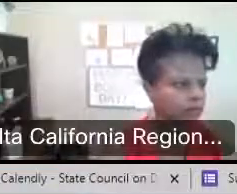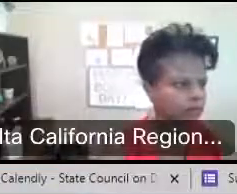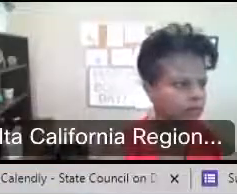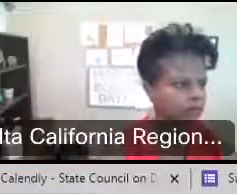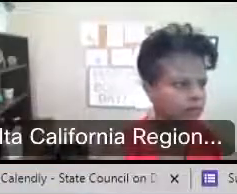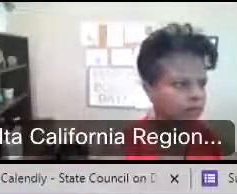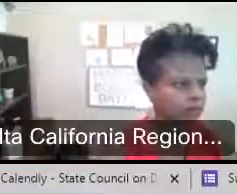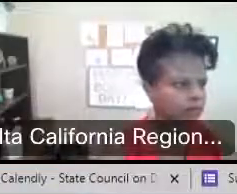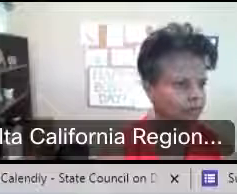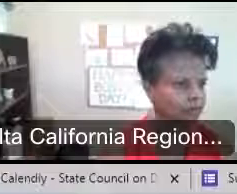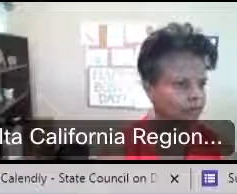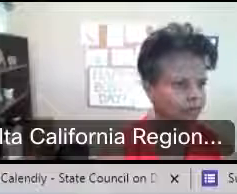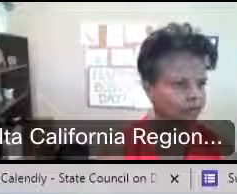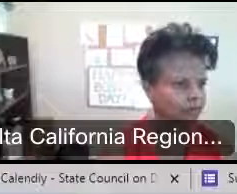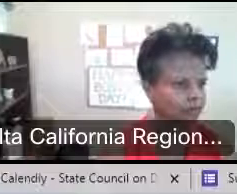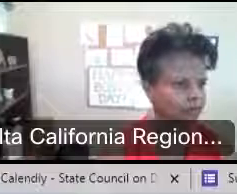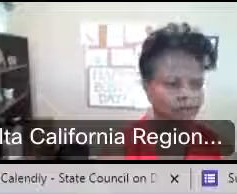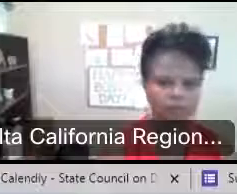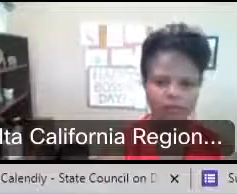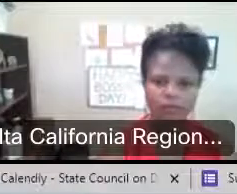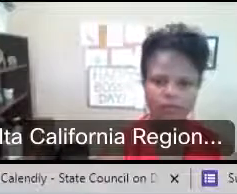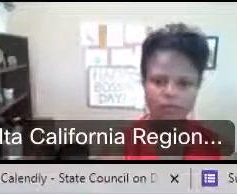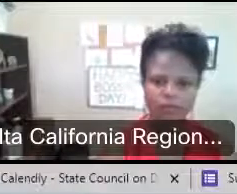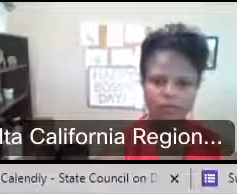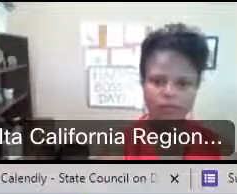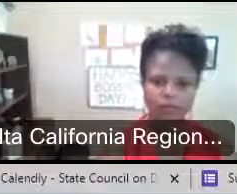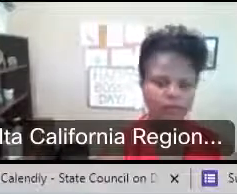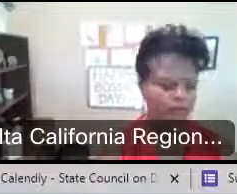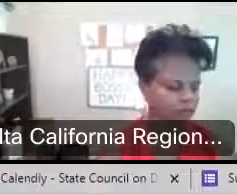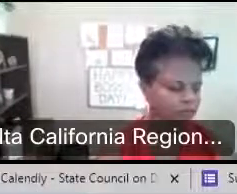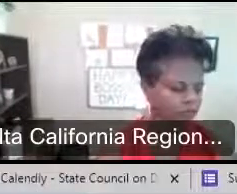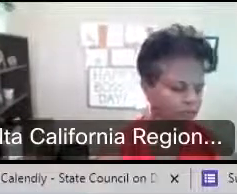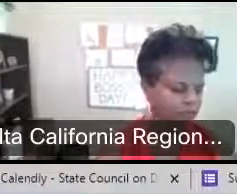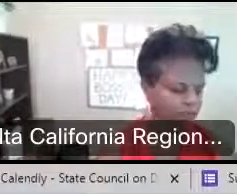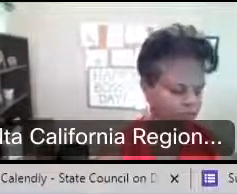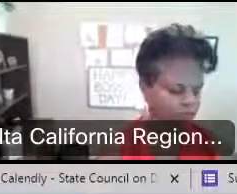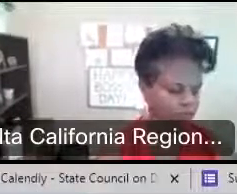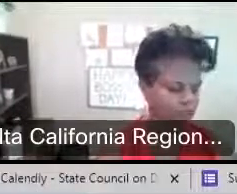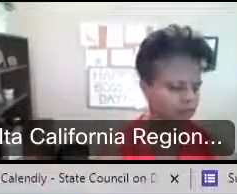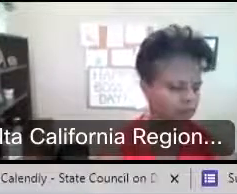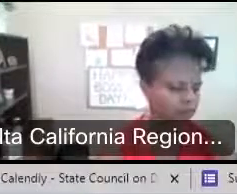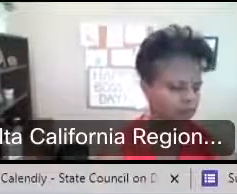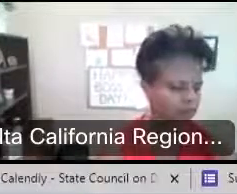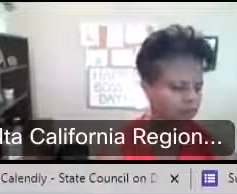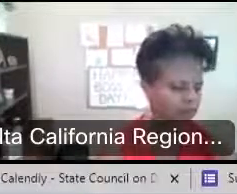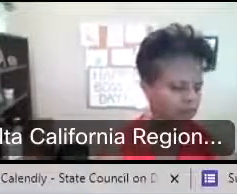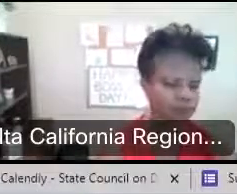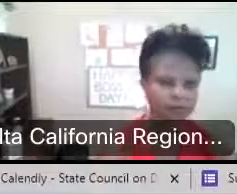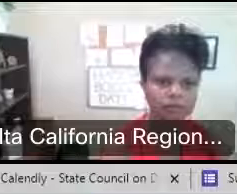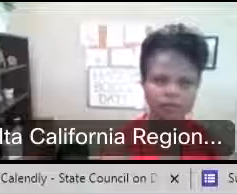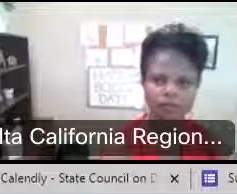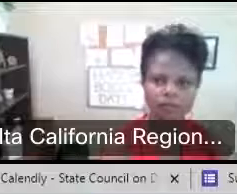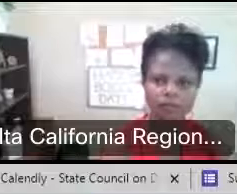here. I will say, this applies to Alta California Regional Center, but certainly the entire service system is